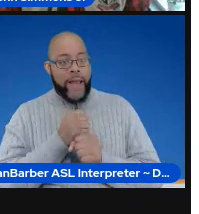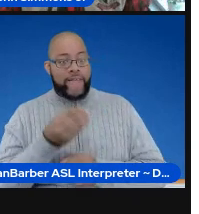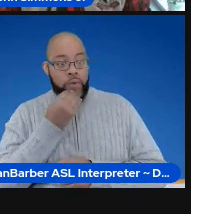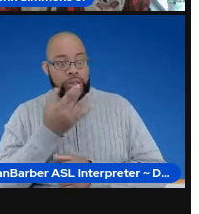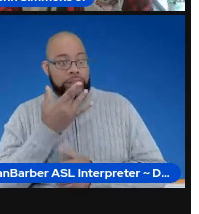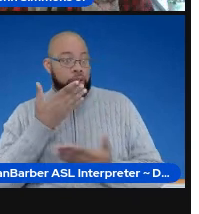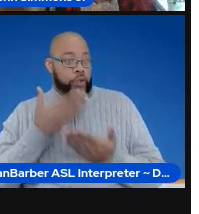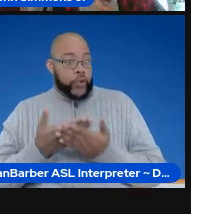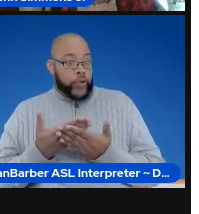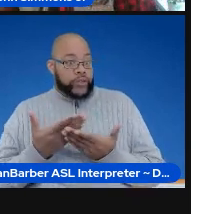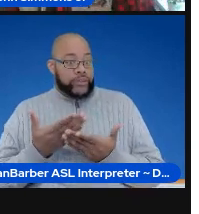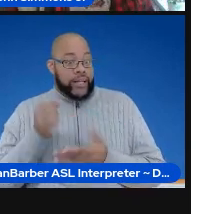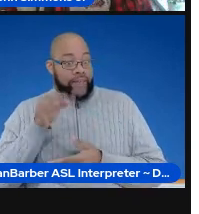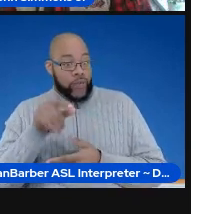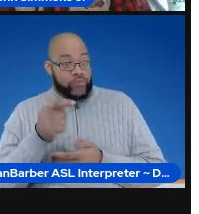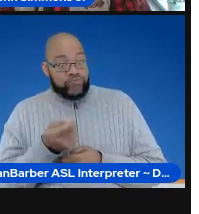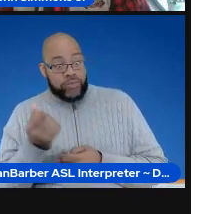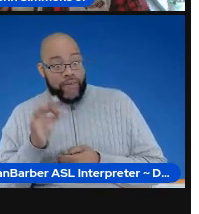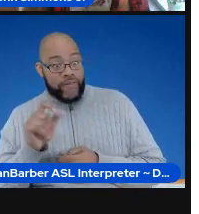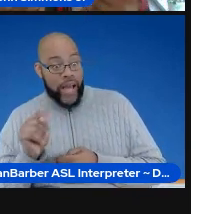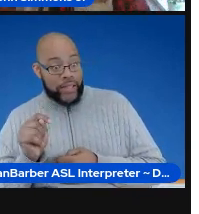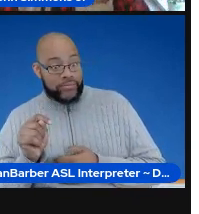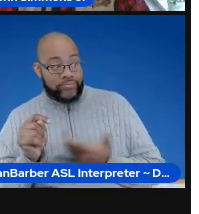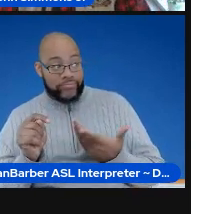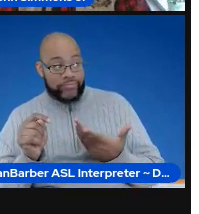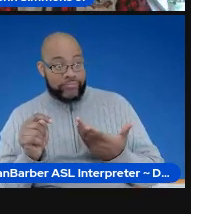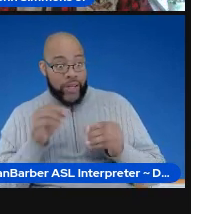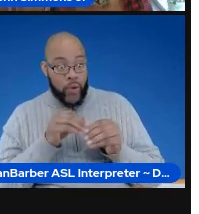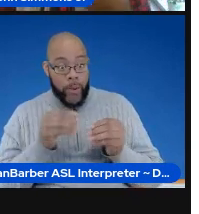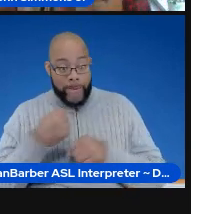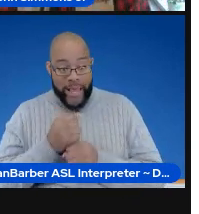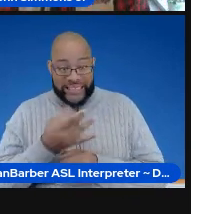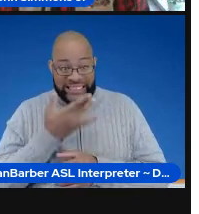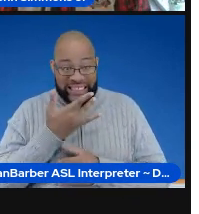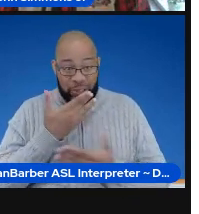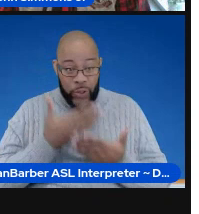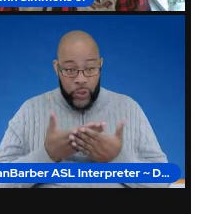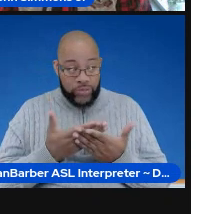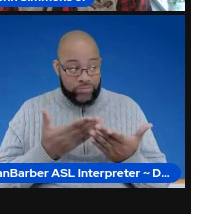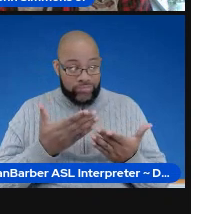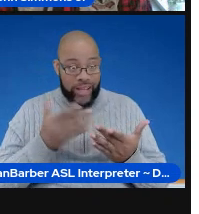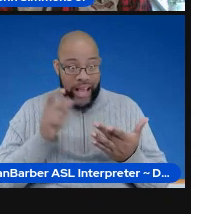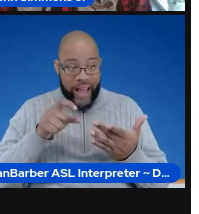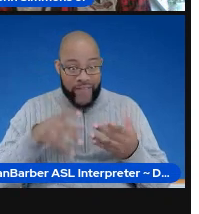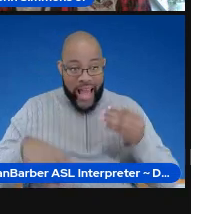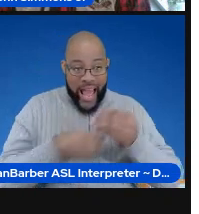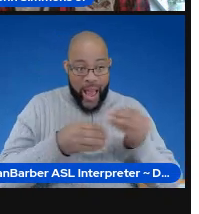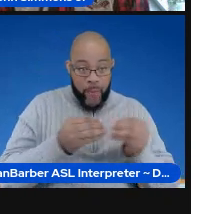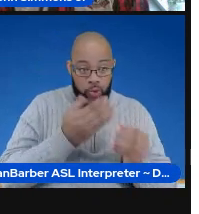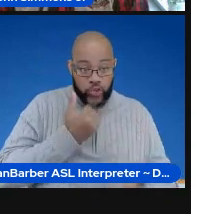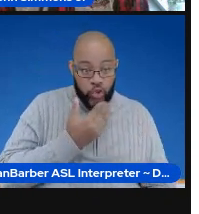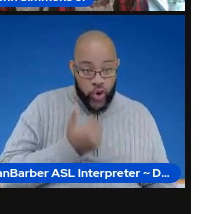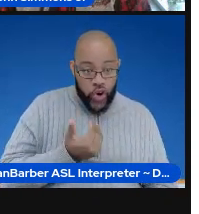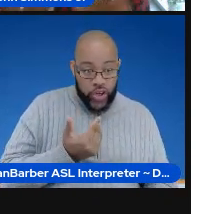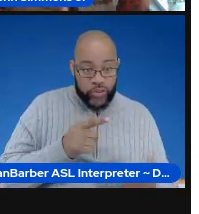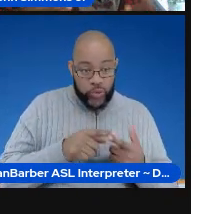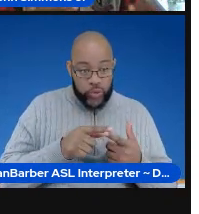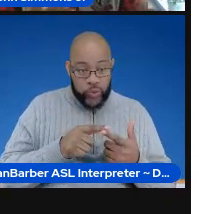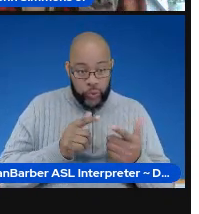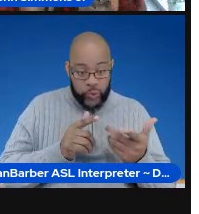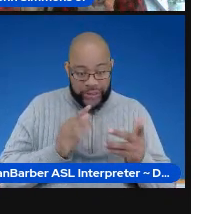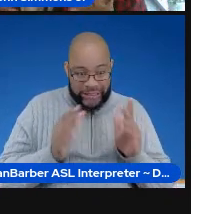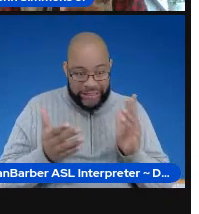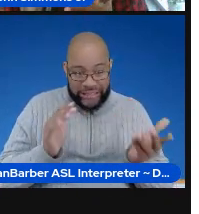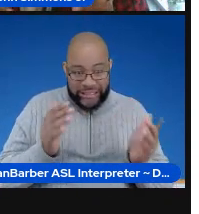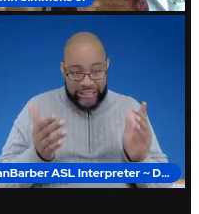taste good. And if you eliminate the fat, well, in order to make it more palatable, you end up having more sugar to compensate. And in